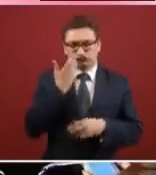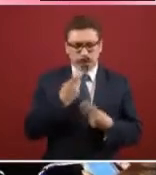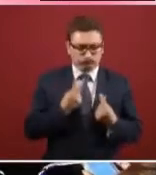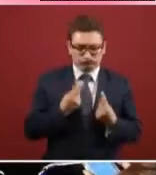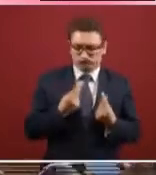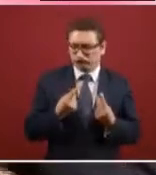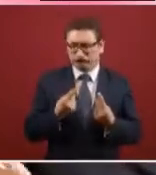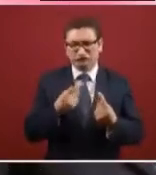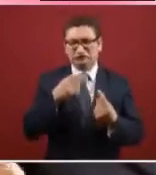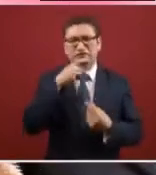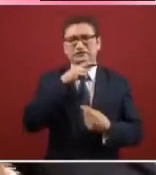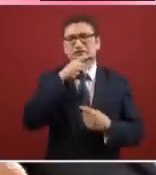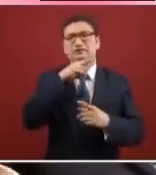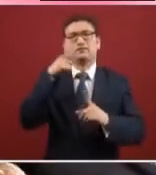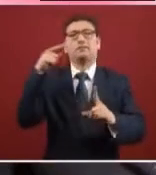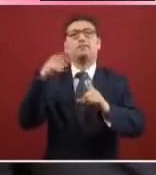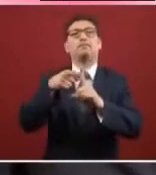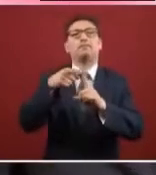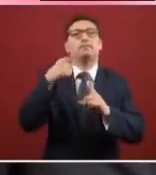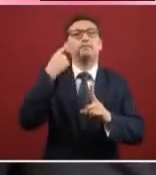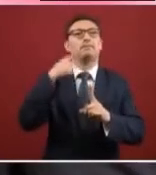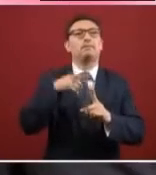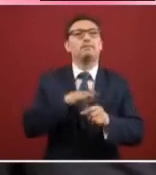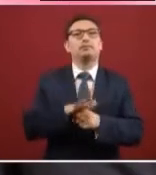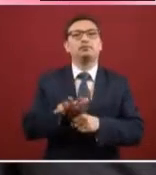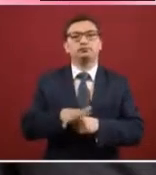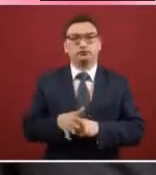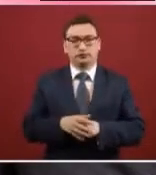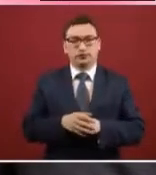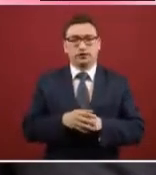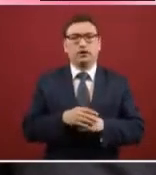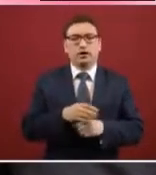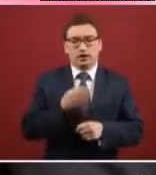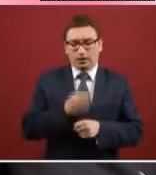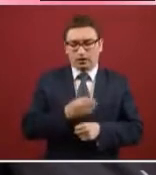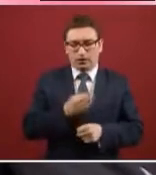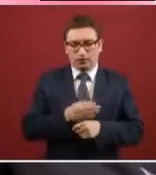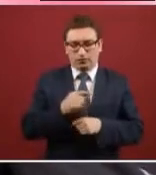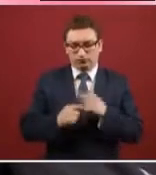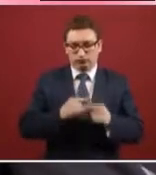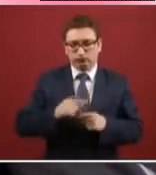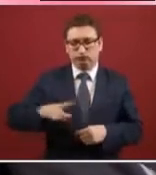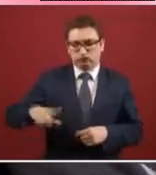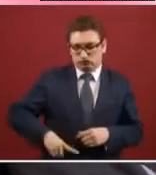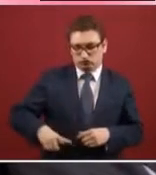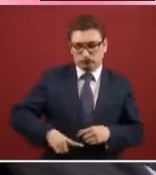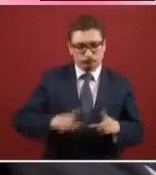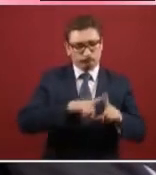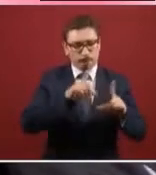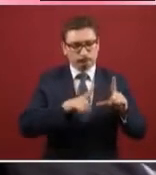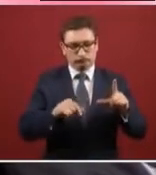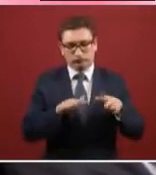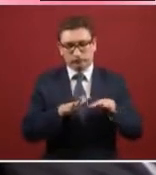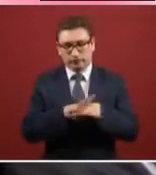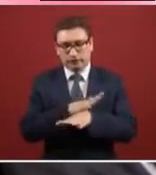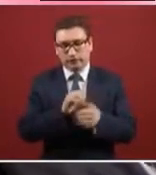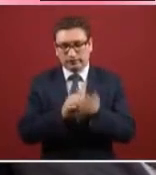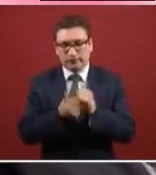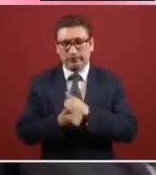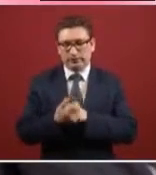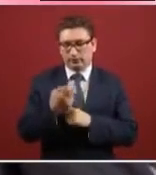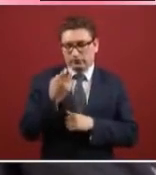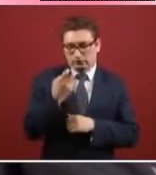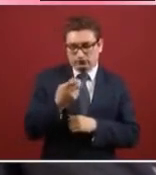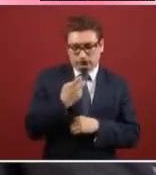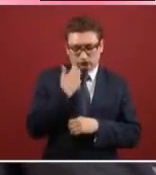had a fundamental reason to establish the basis for the new republic, de la patria nueva, for the